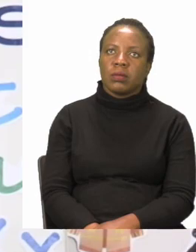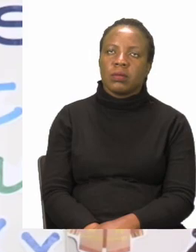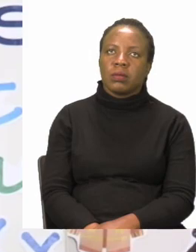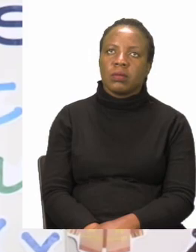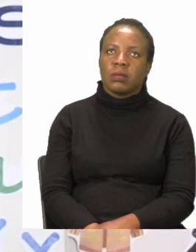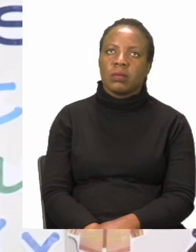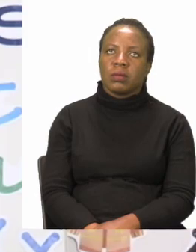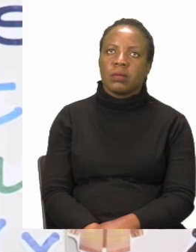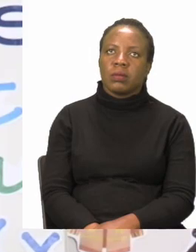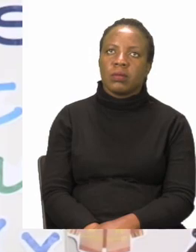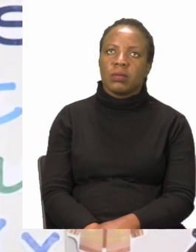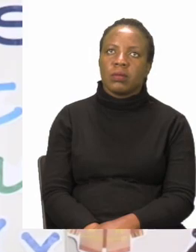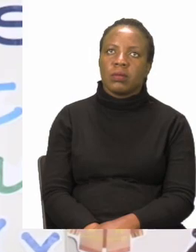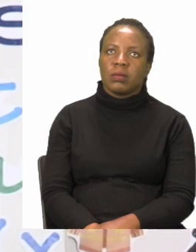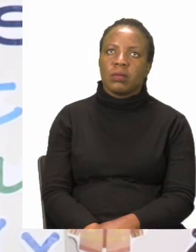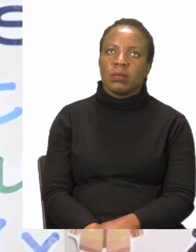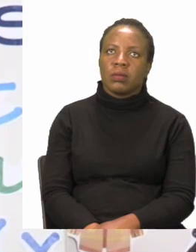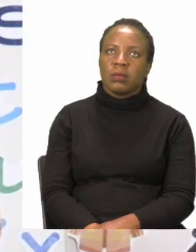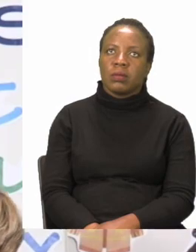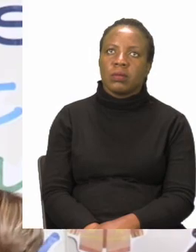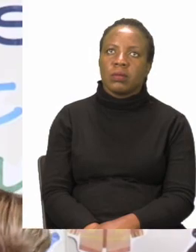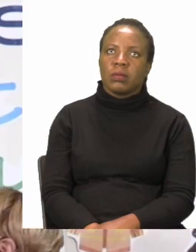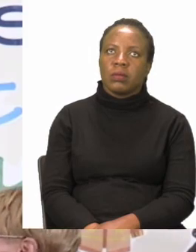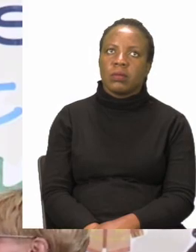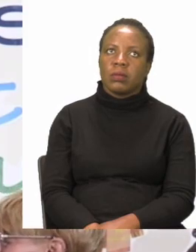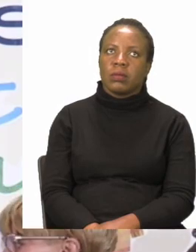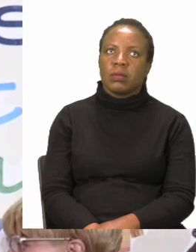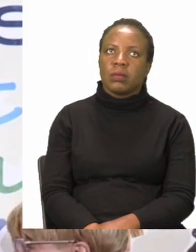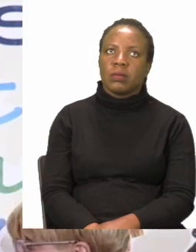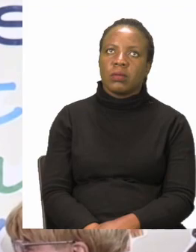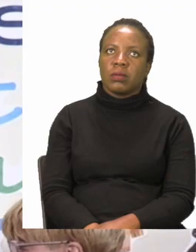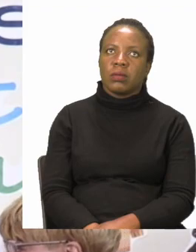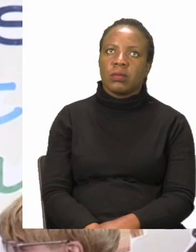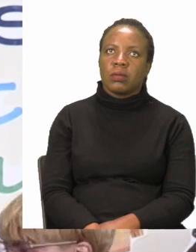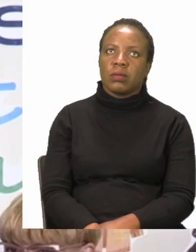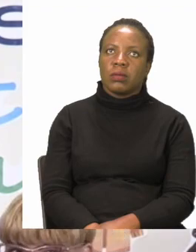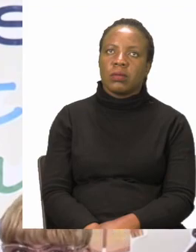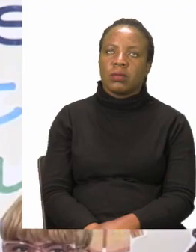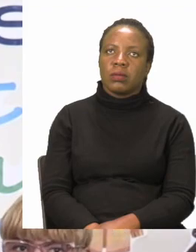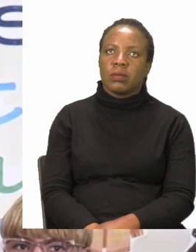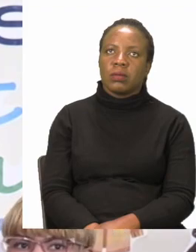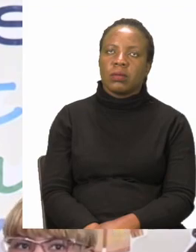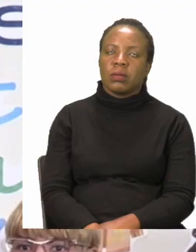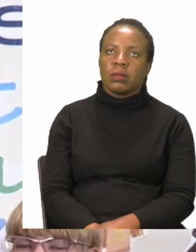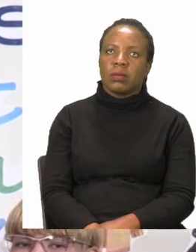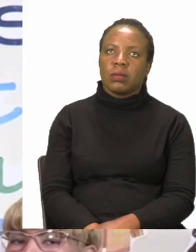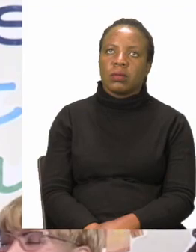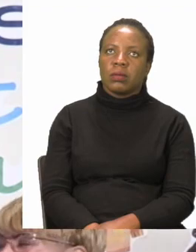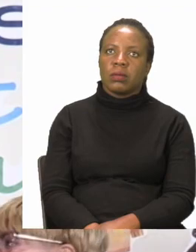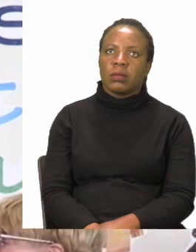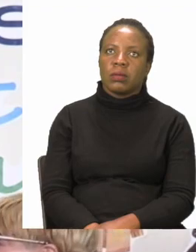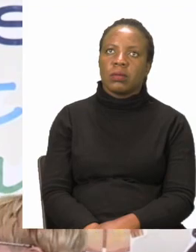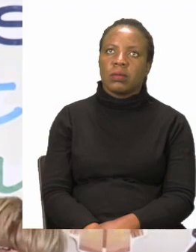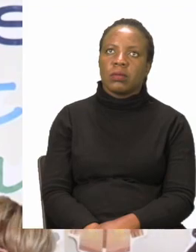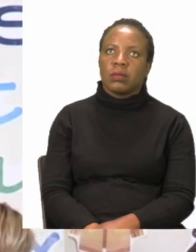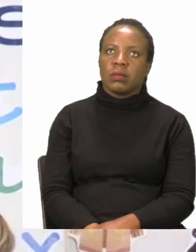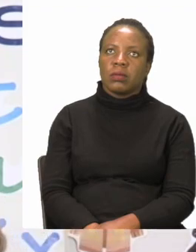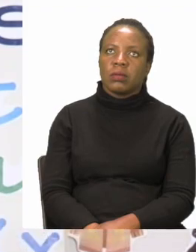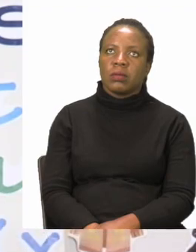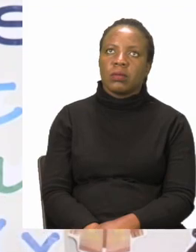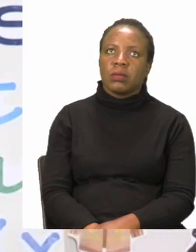2 times. So we write 2 in here. So for the